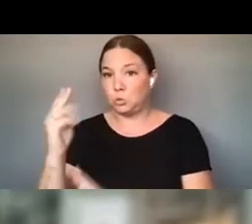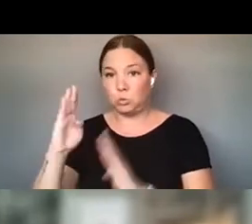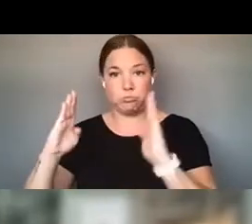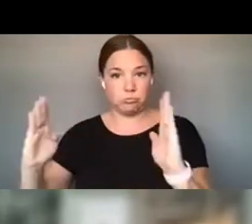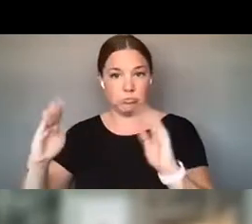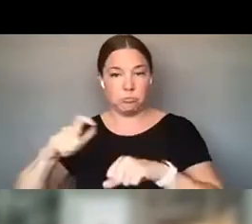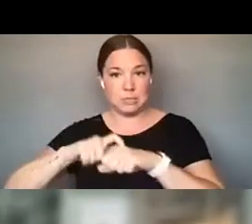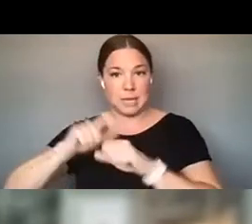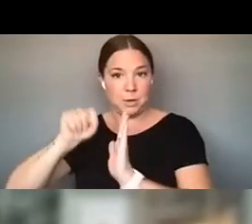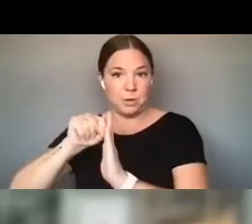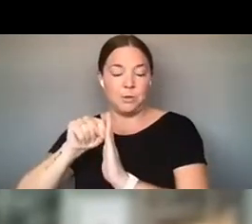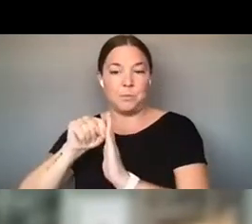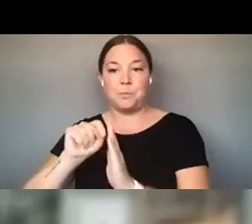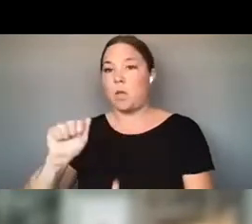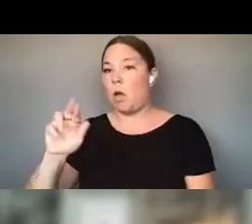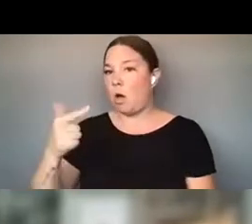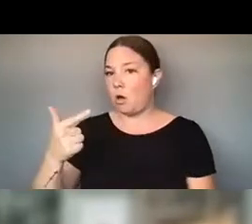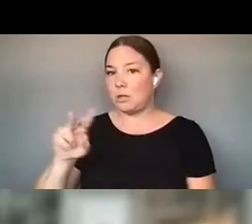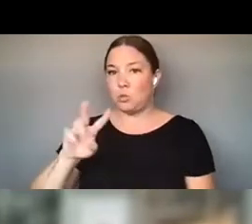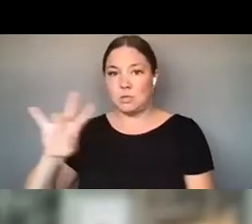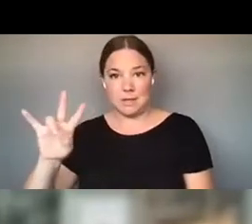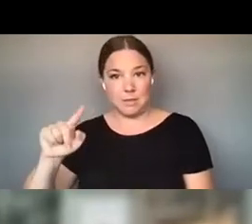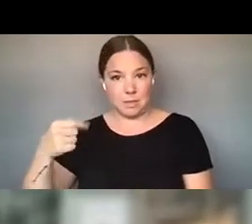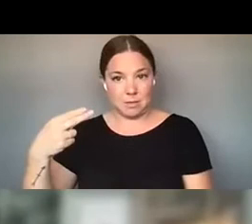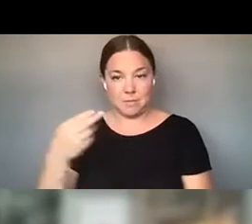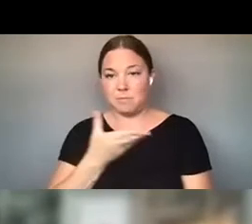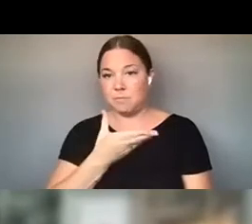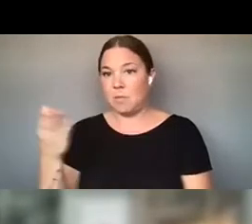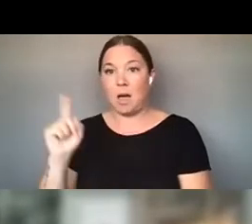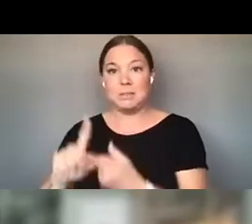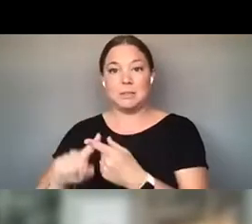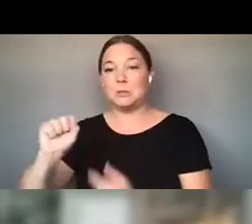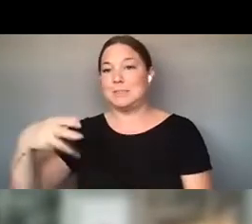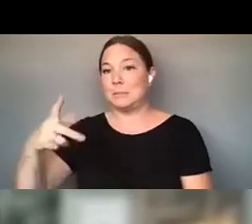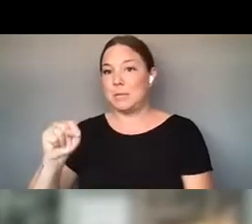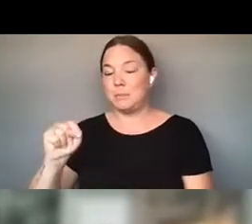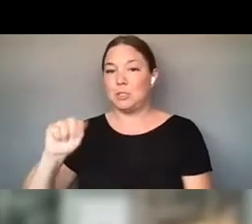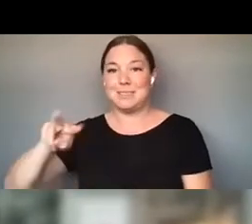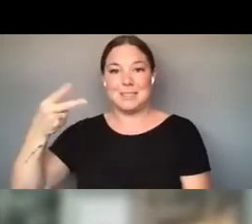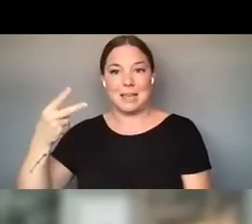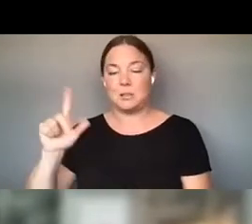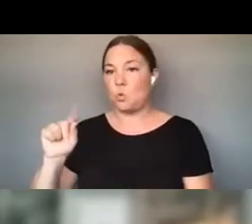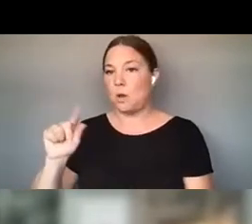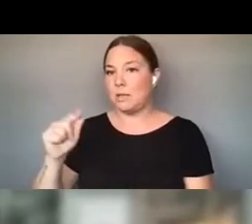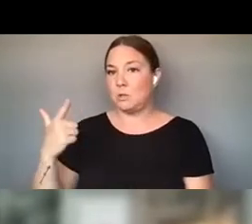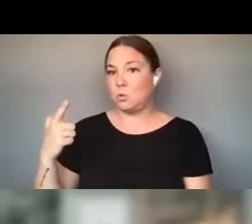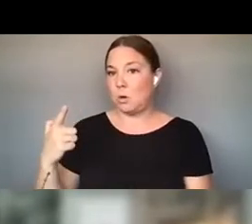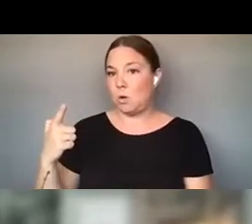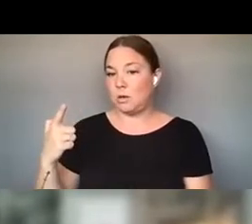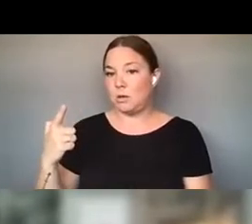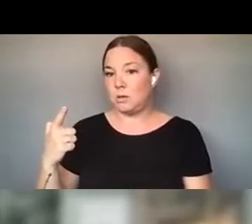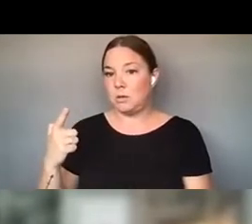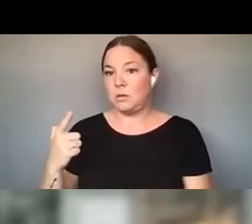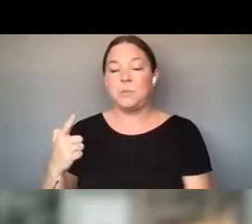applicant portal is August 27th through September 2, 2021, no later than 11